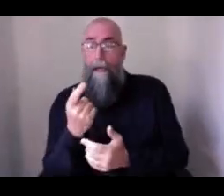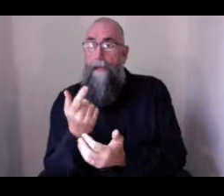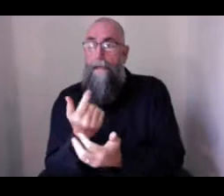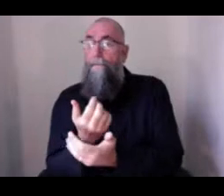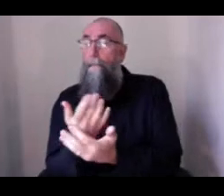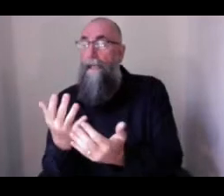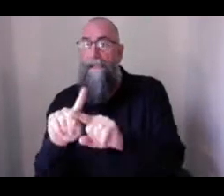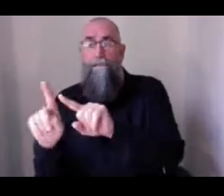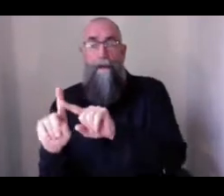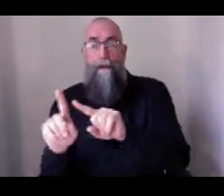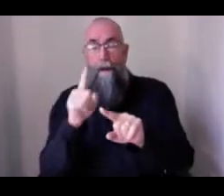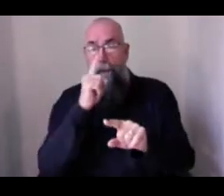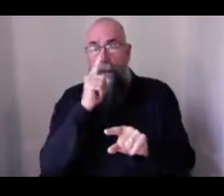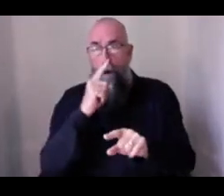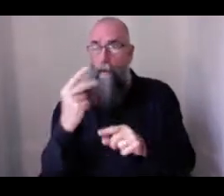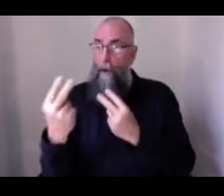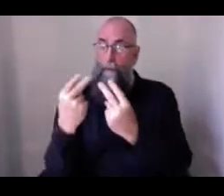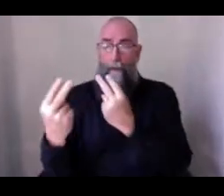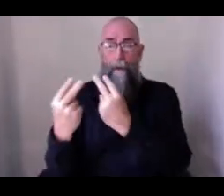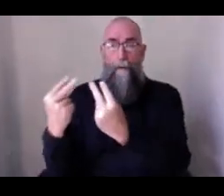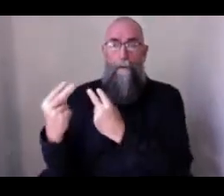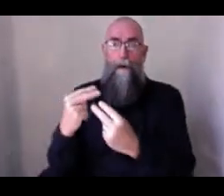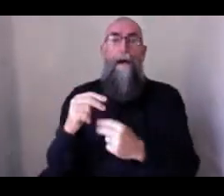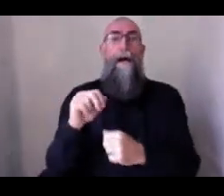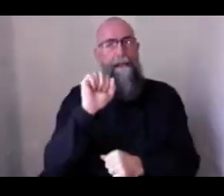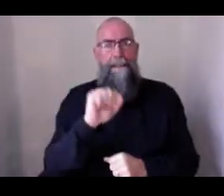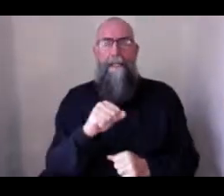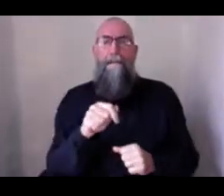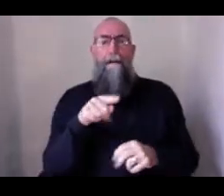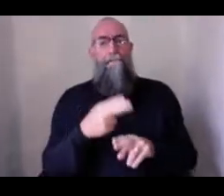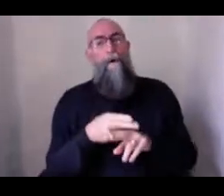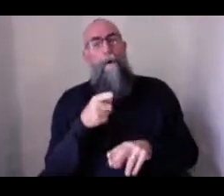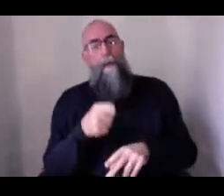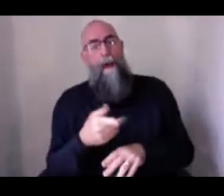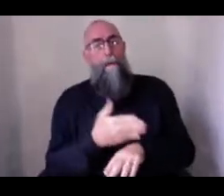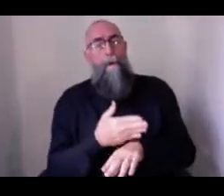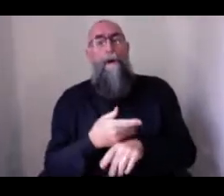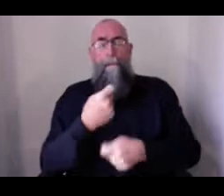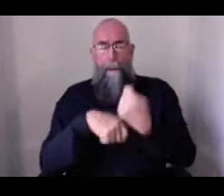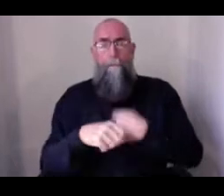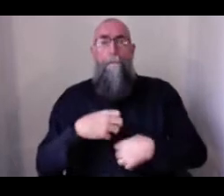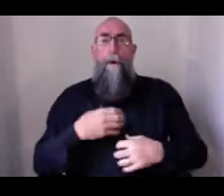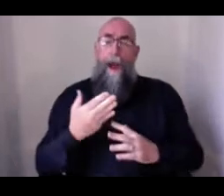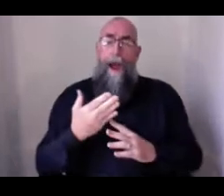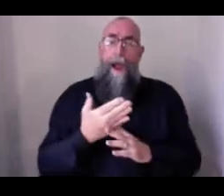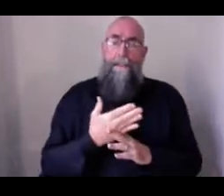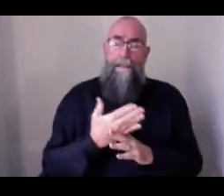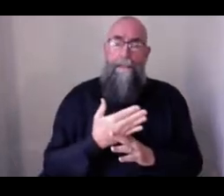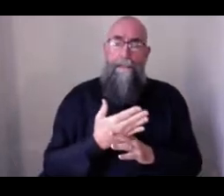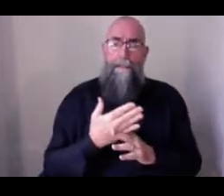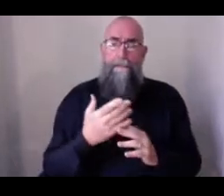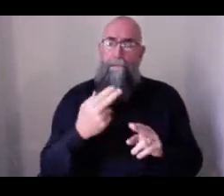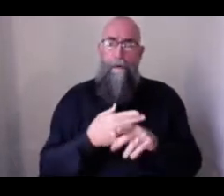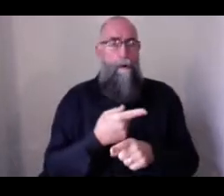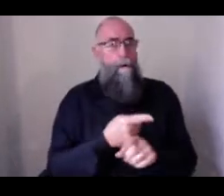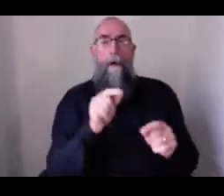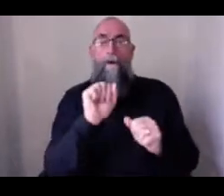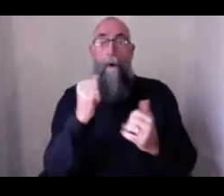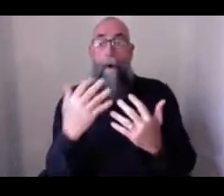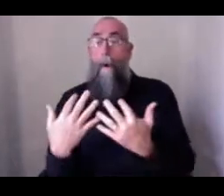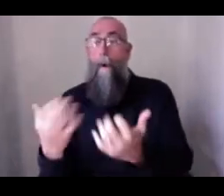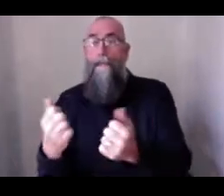accessible, I think is a really great way to broaden your audience impact. So that's yes, you can apply for that sort of support.